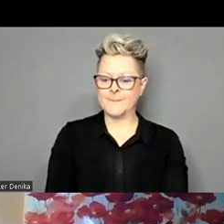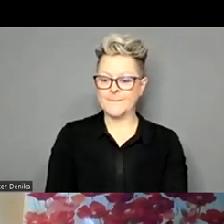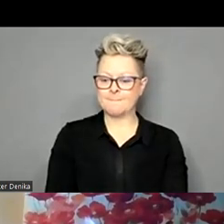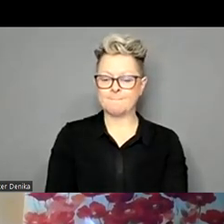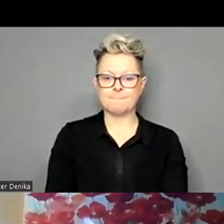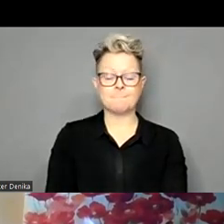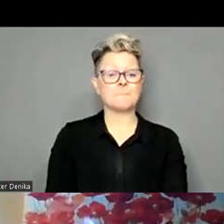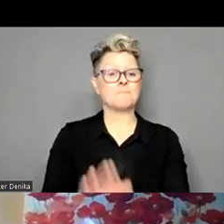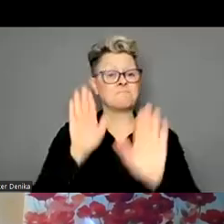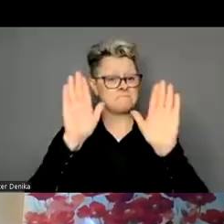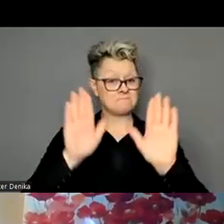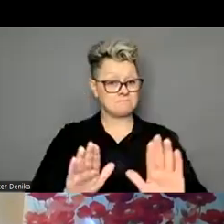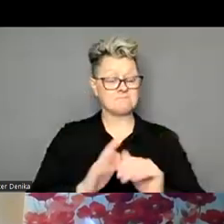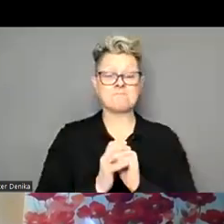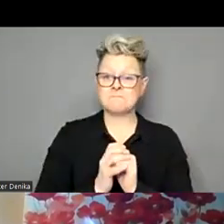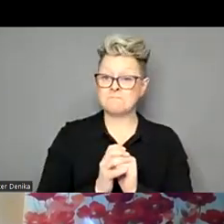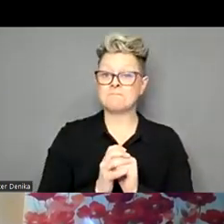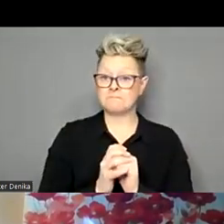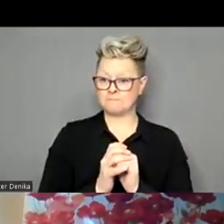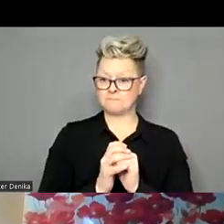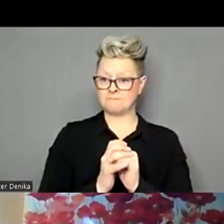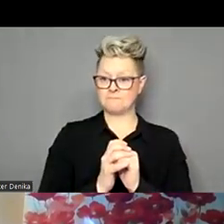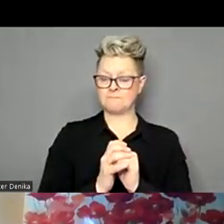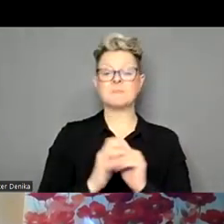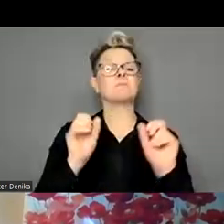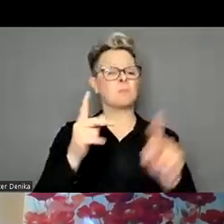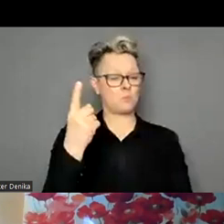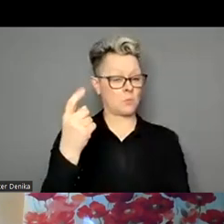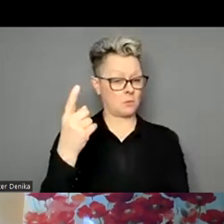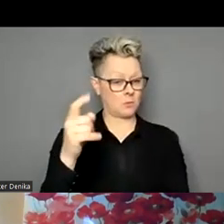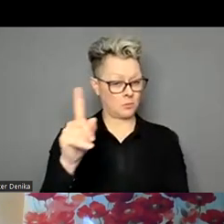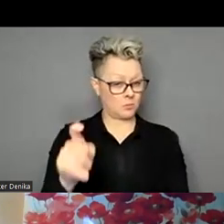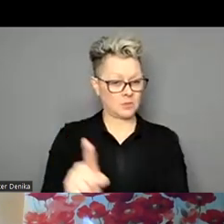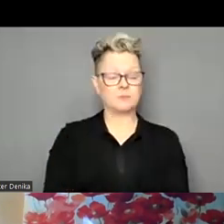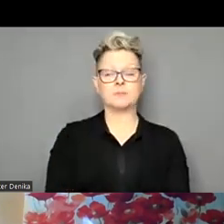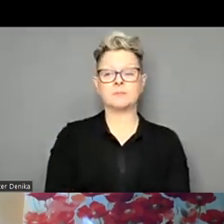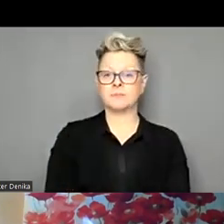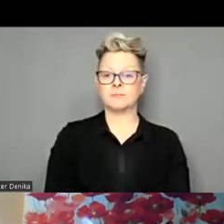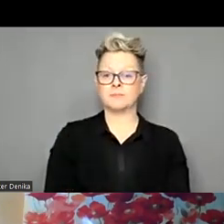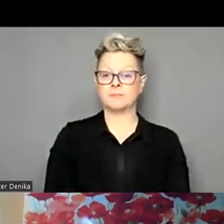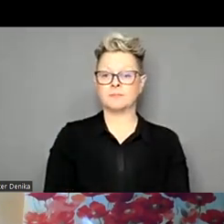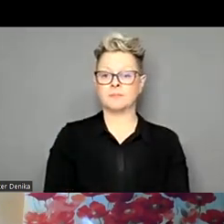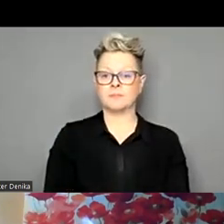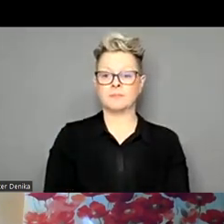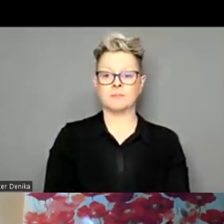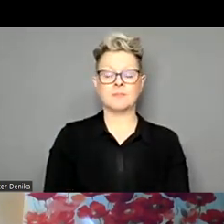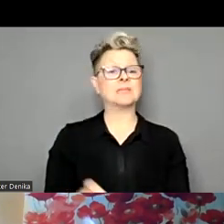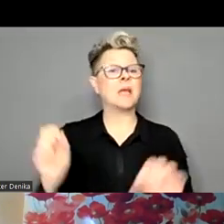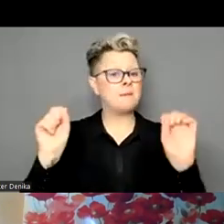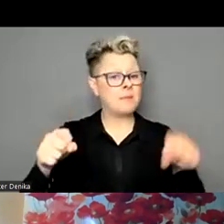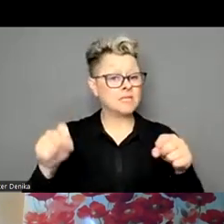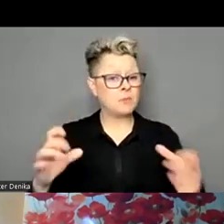Wonderful. Okay, just one other one. Is it possible to do a joint